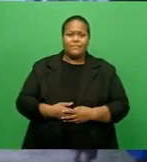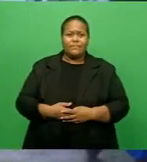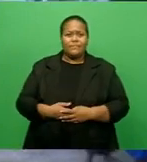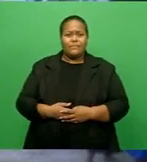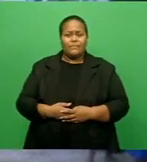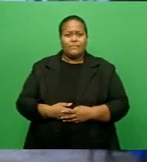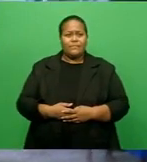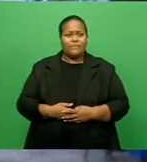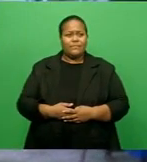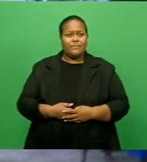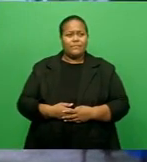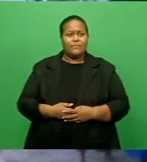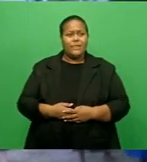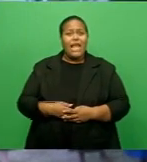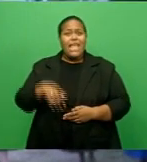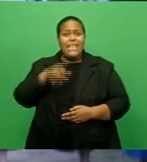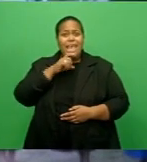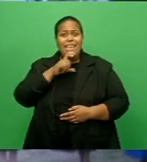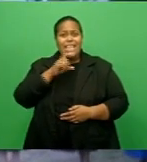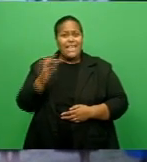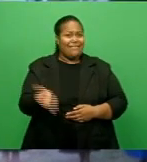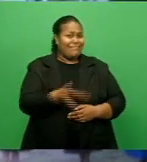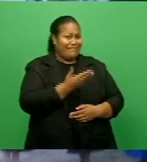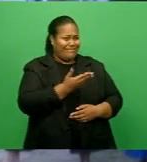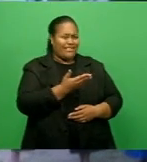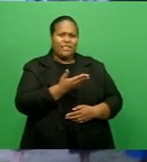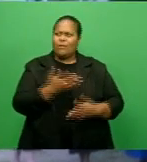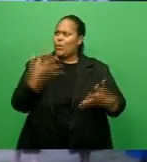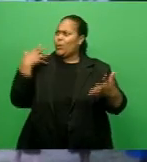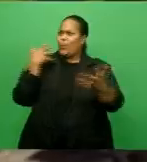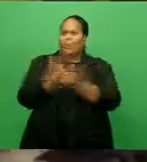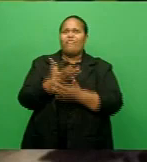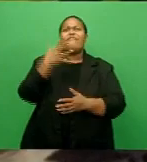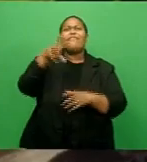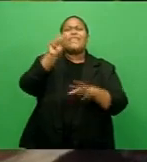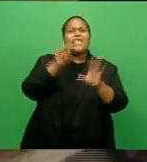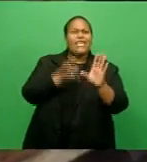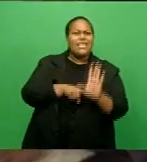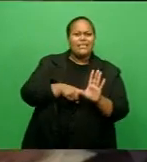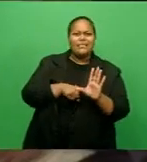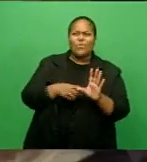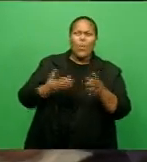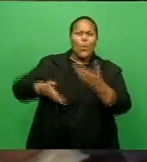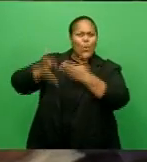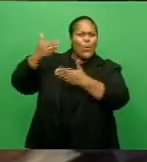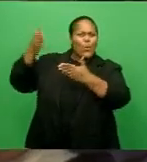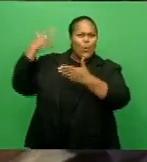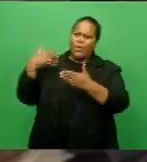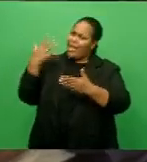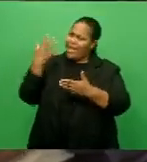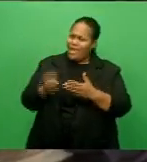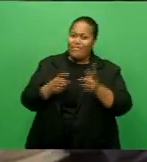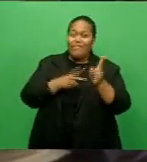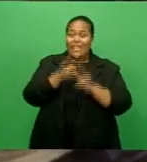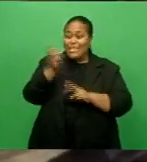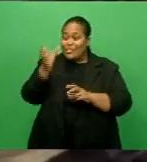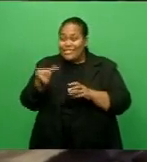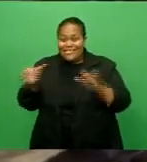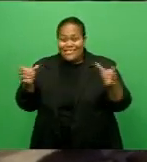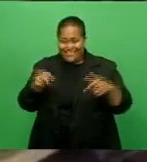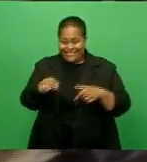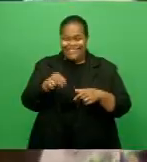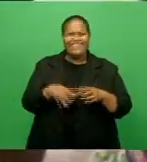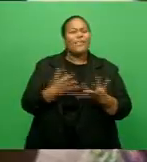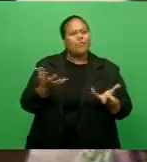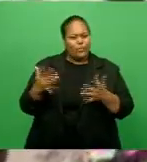This canteen has been in operation for the past 50 years, serving about 120 Vatoa villages.